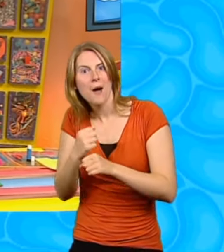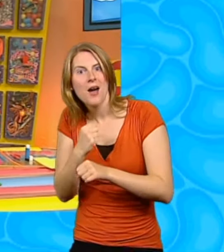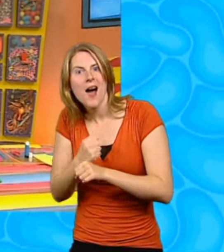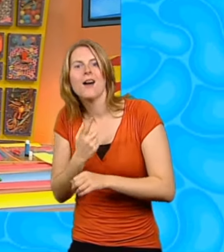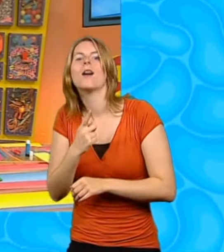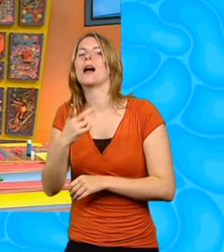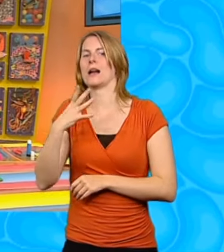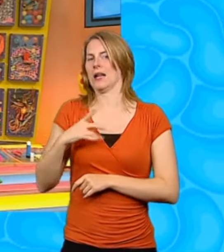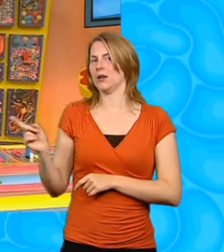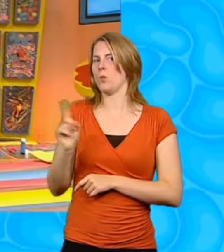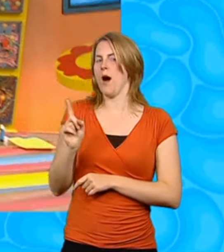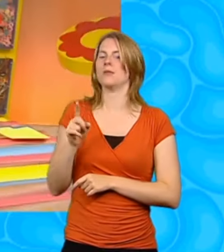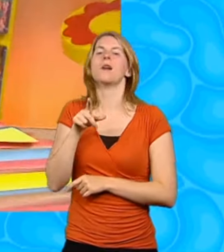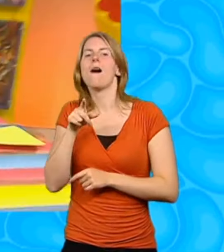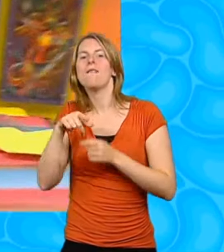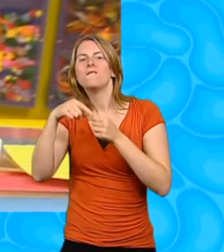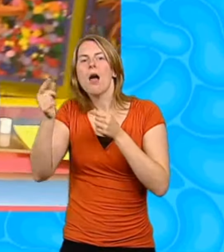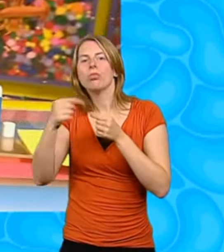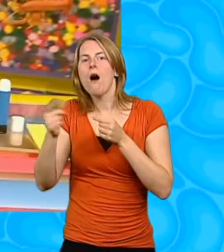you will need some feathers.